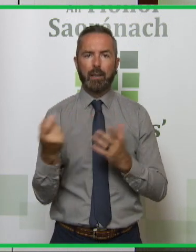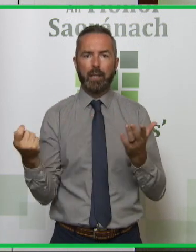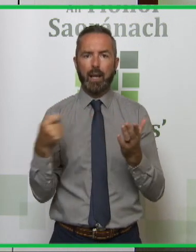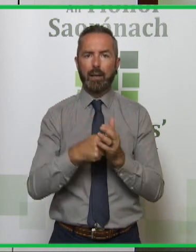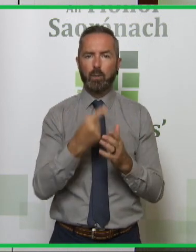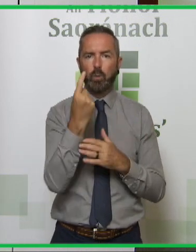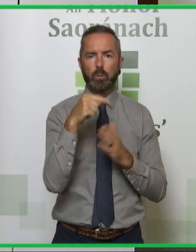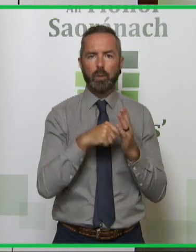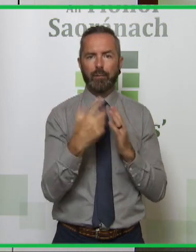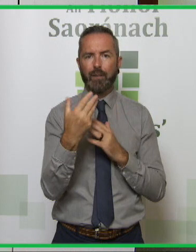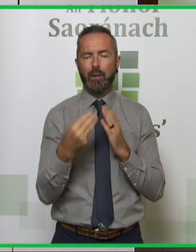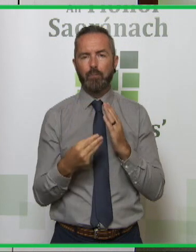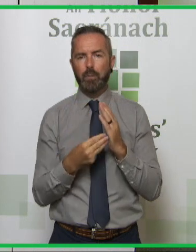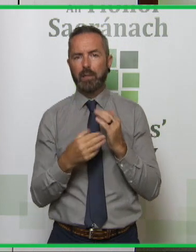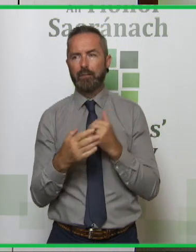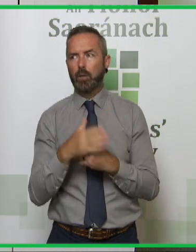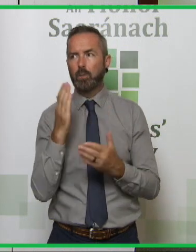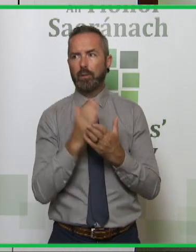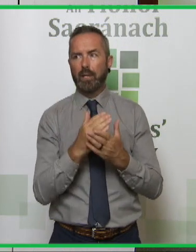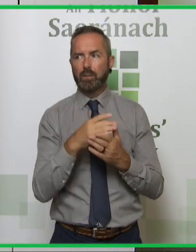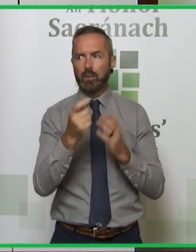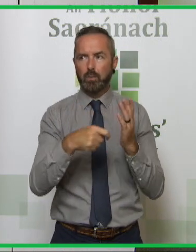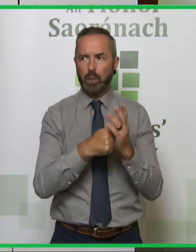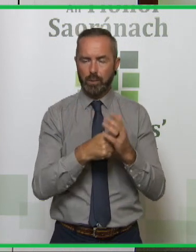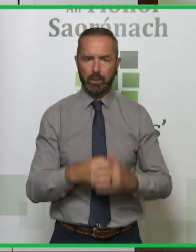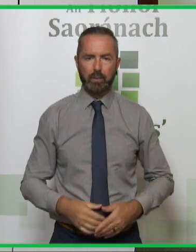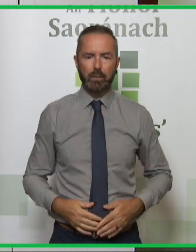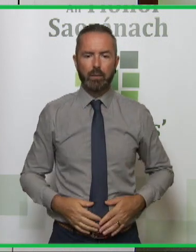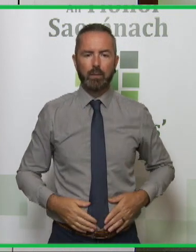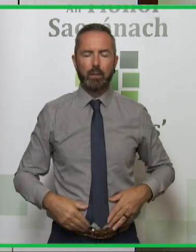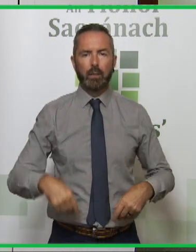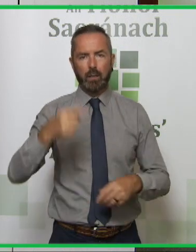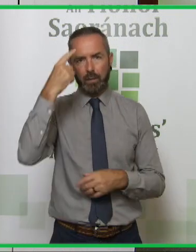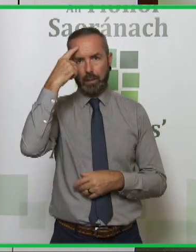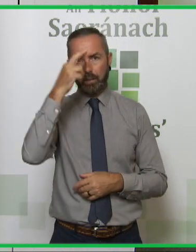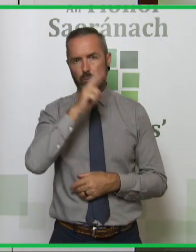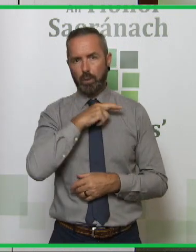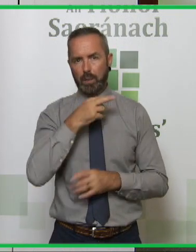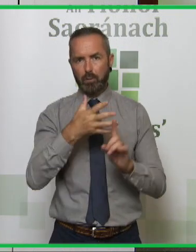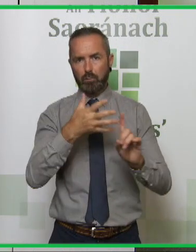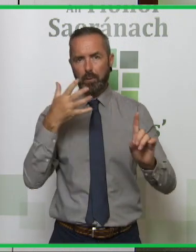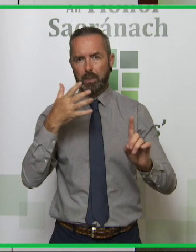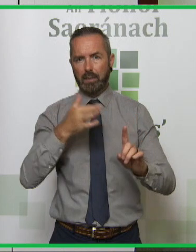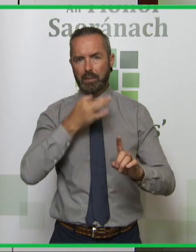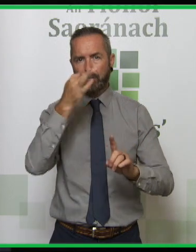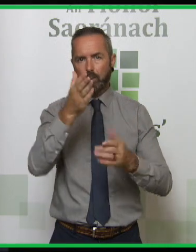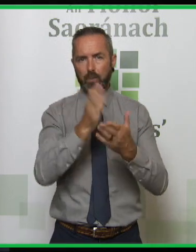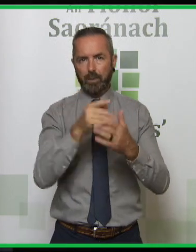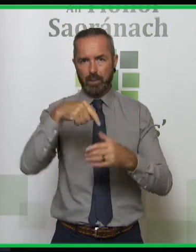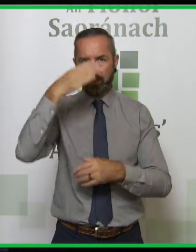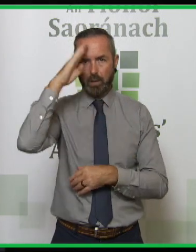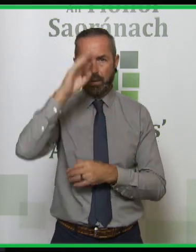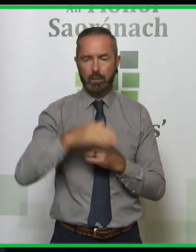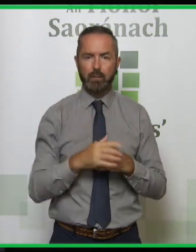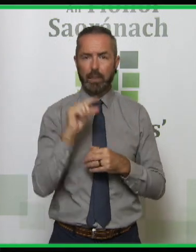1.5 million towards prevention projects that I think really represent the future pillar of evidence-based prevention in Ireland. So a little bit more